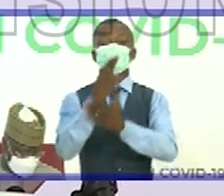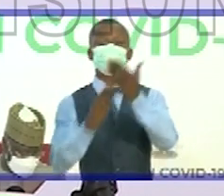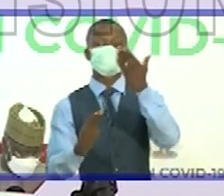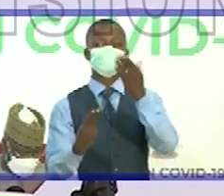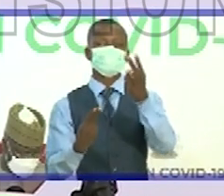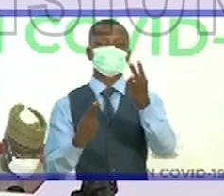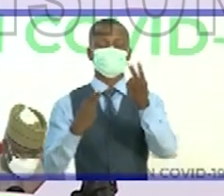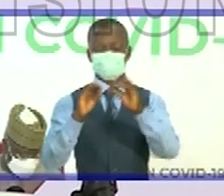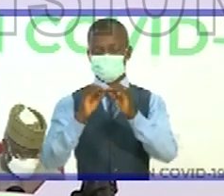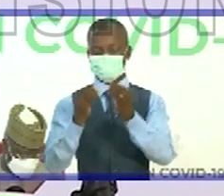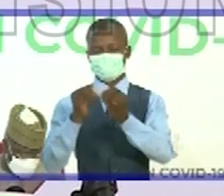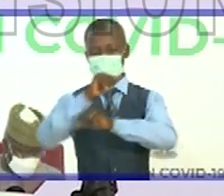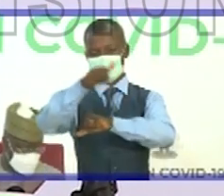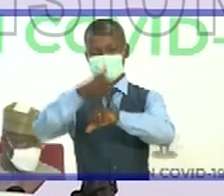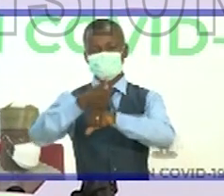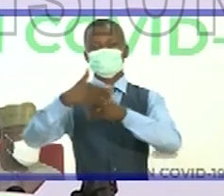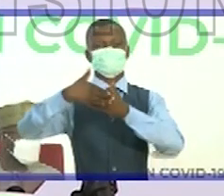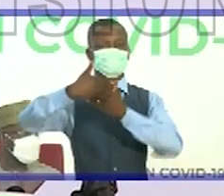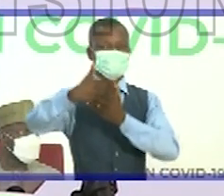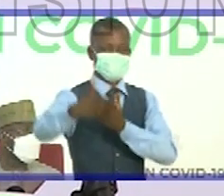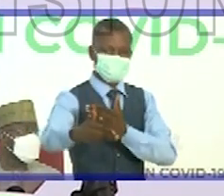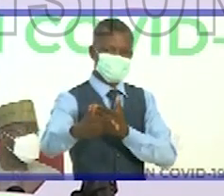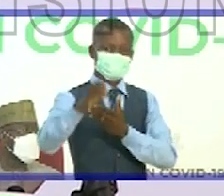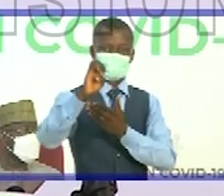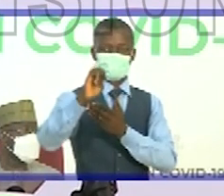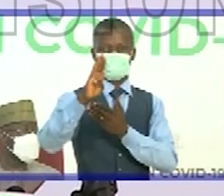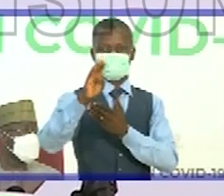organizations were formed after the